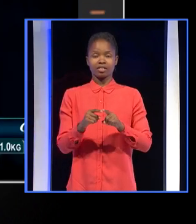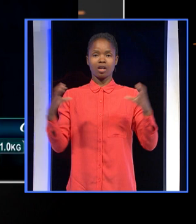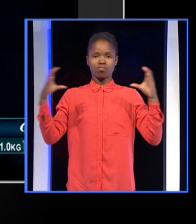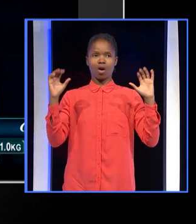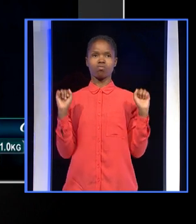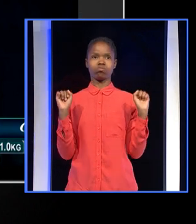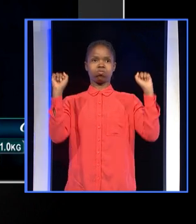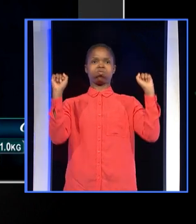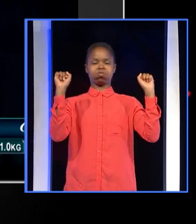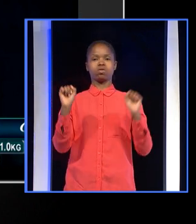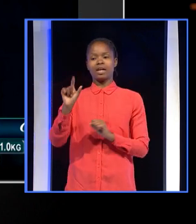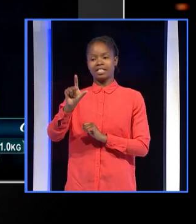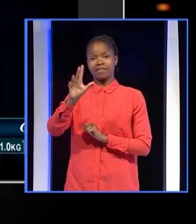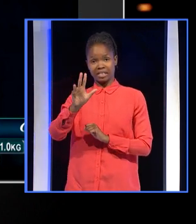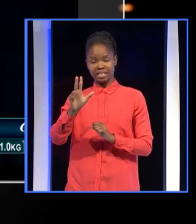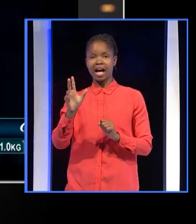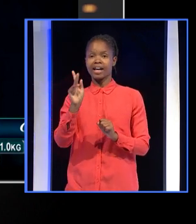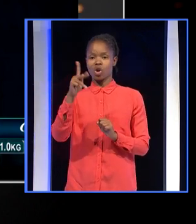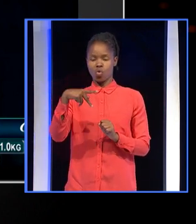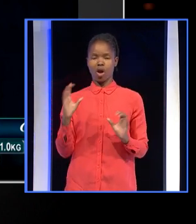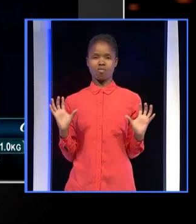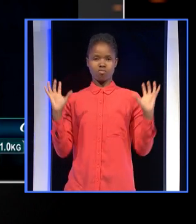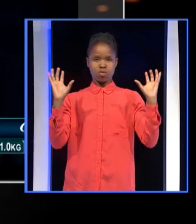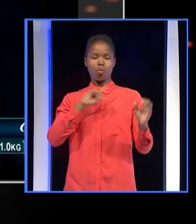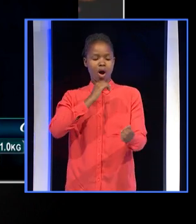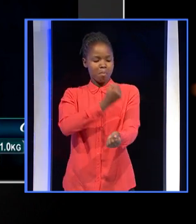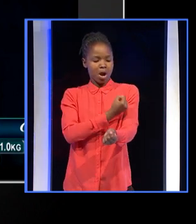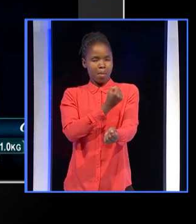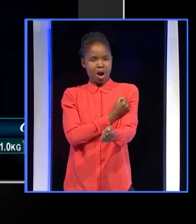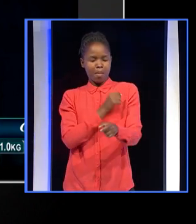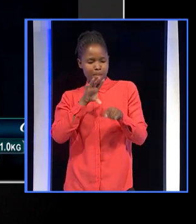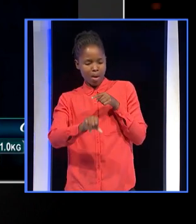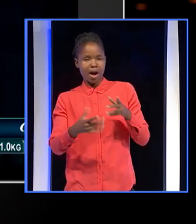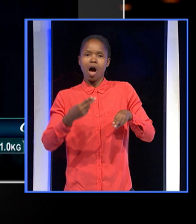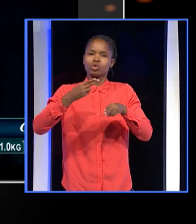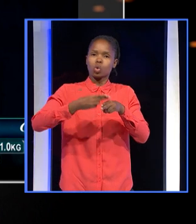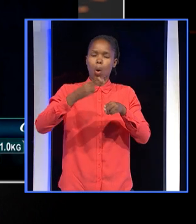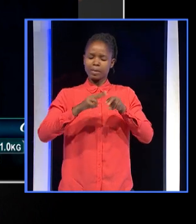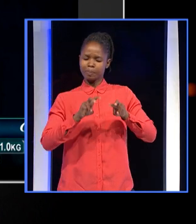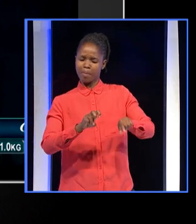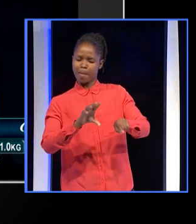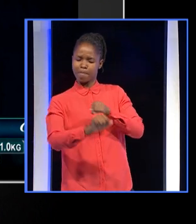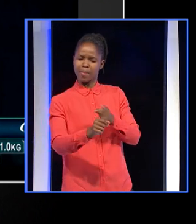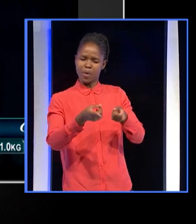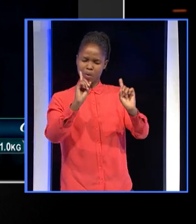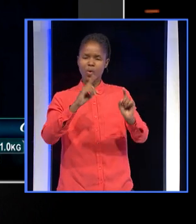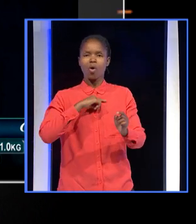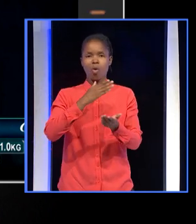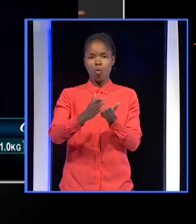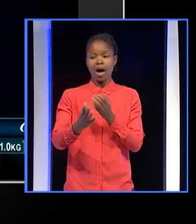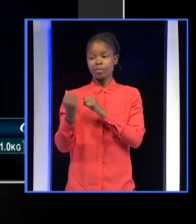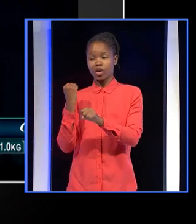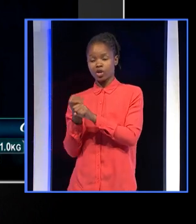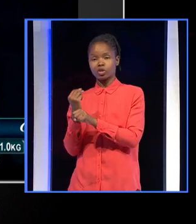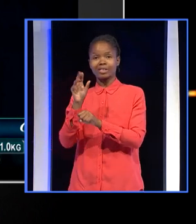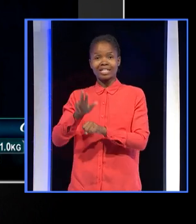class, returned an adverse analytical finding for methylephedrine in a urine sample which was provided after competing at the